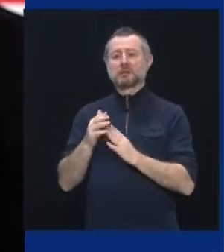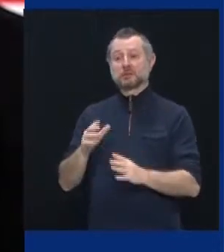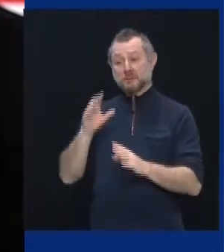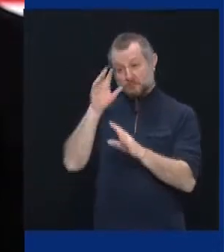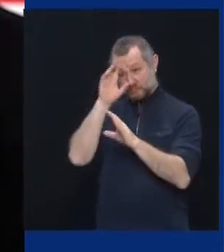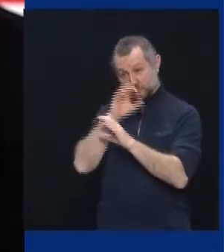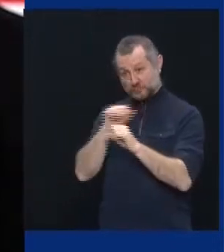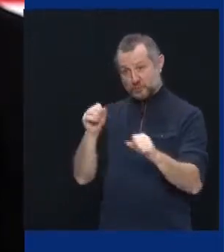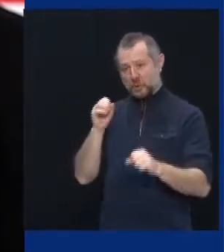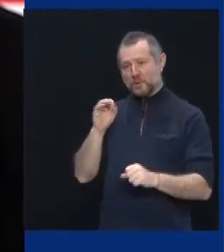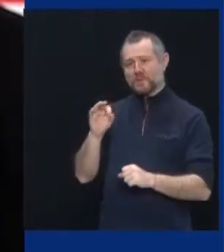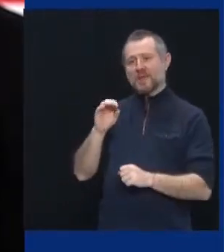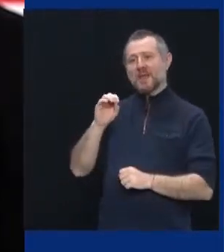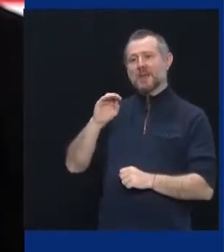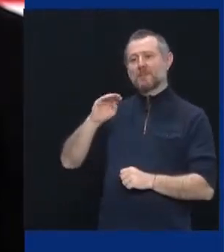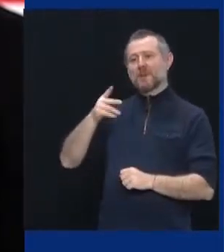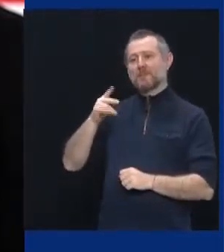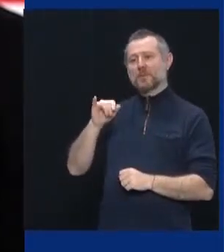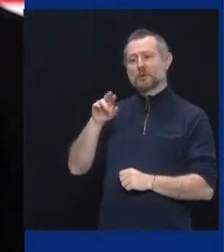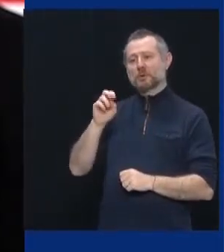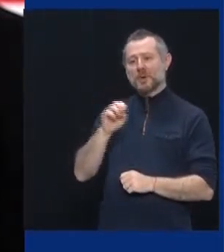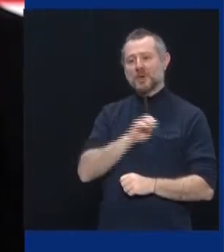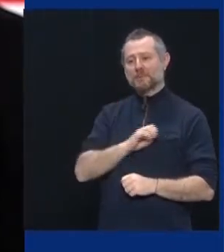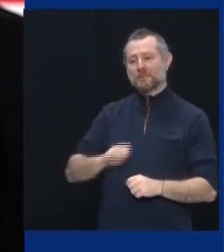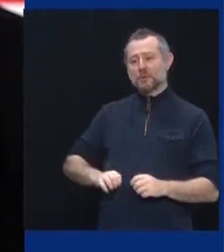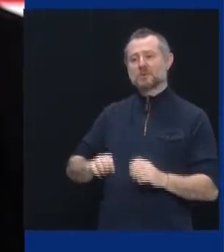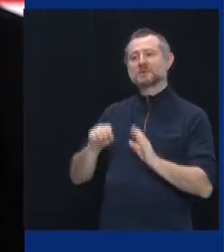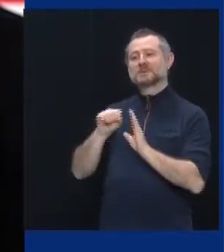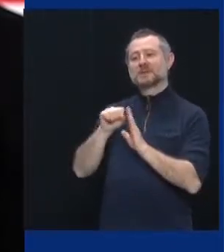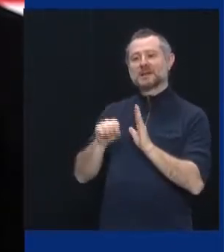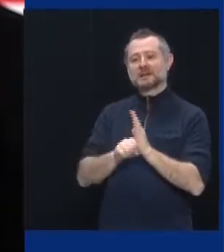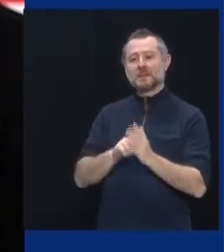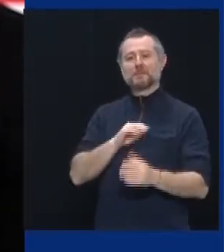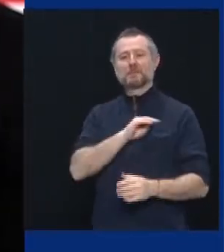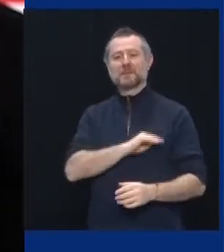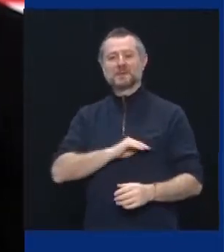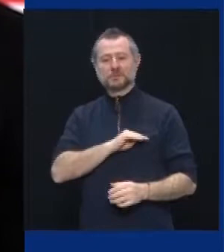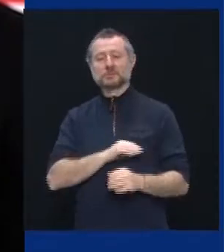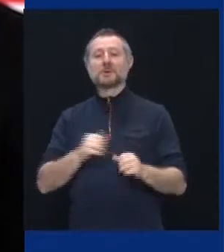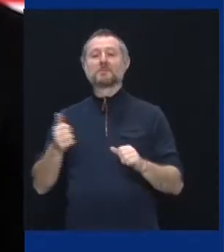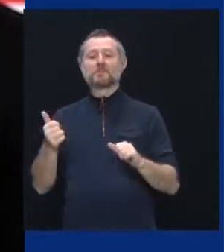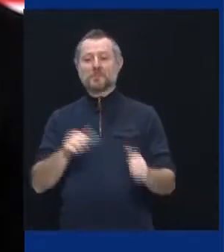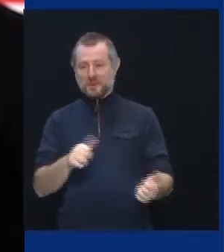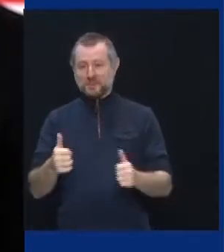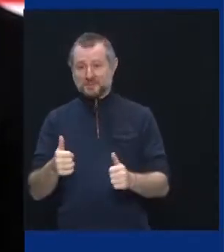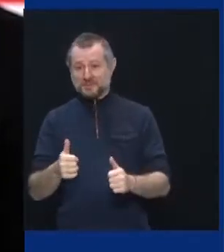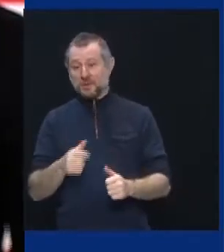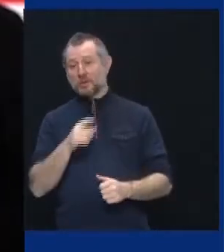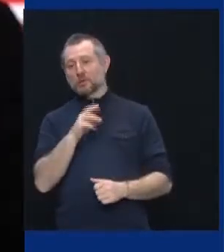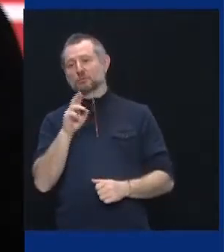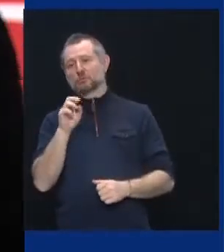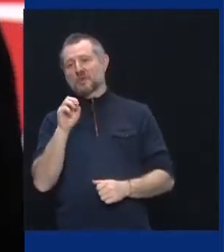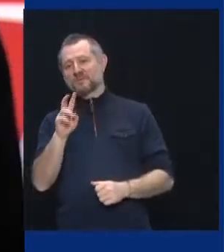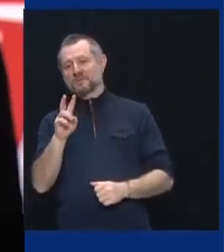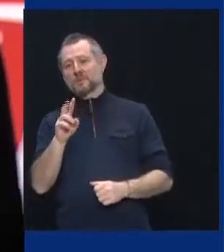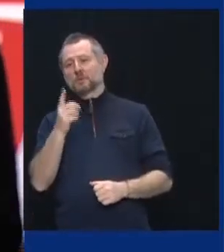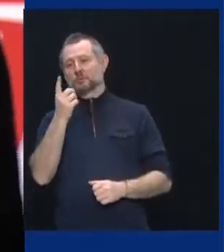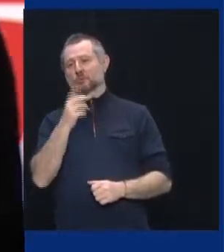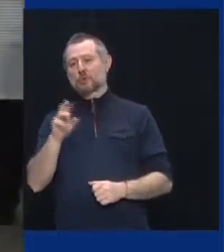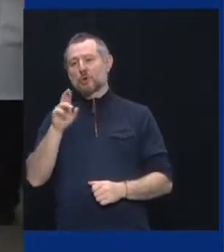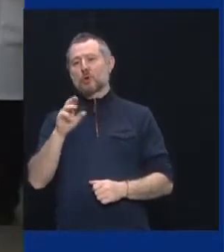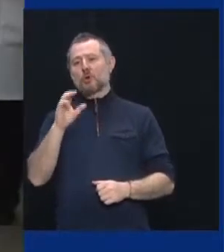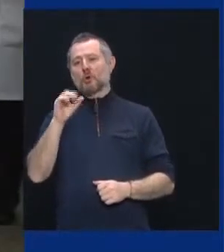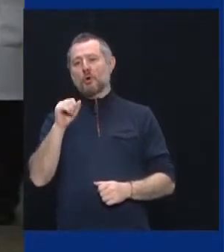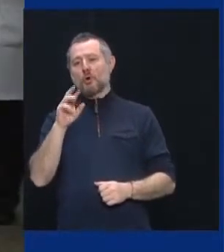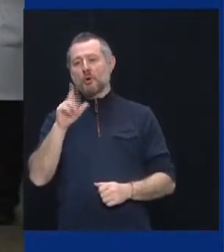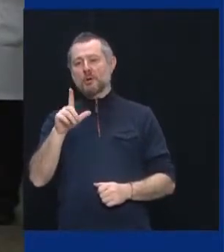State Convention, and also the founding chairman of the board of Impact, Reverend Dr. Carl Washington.